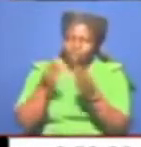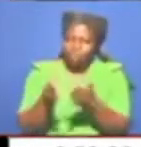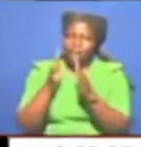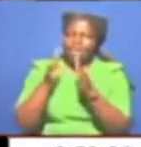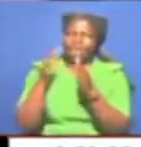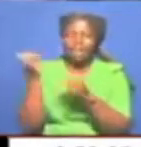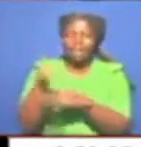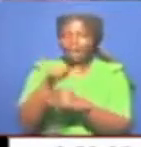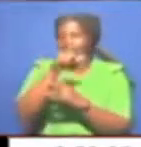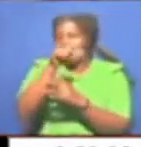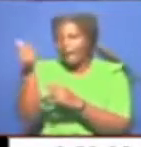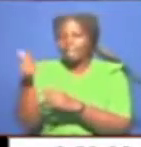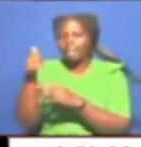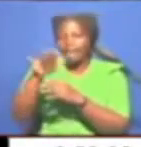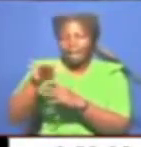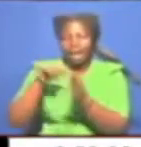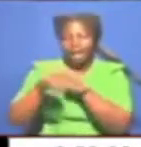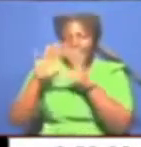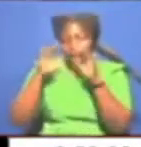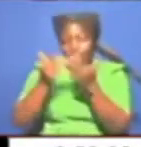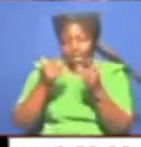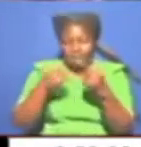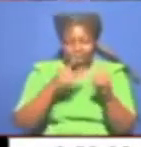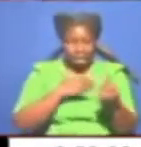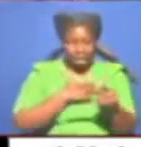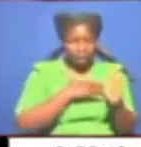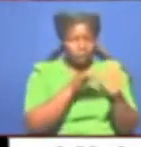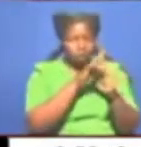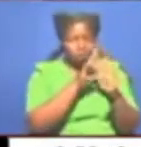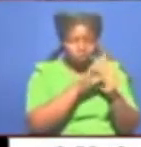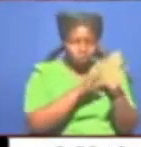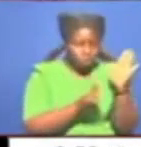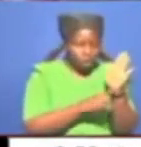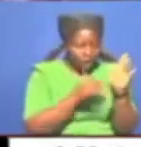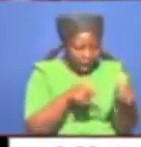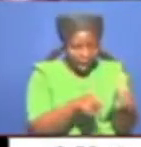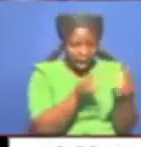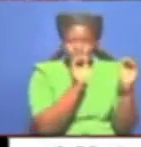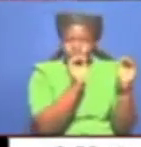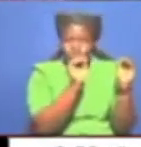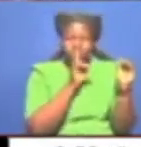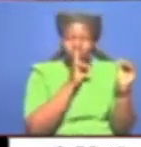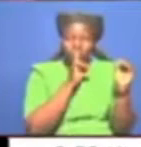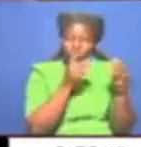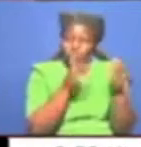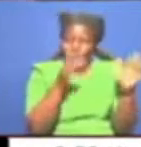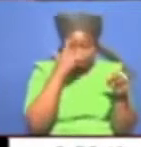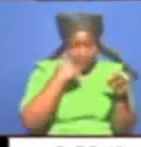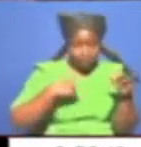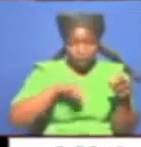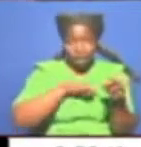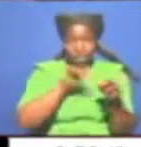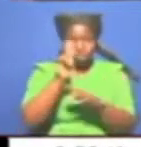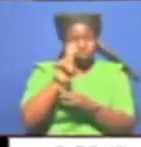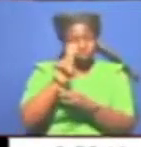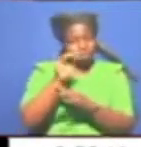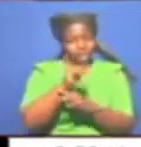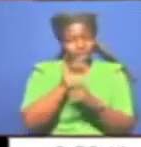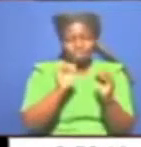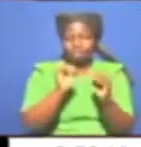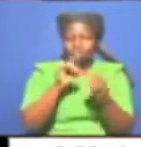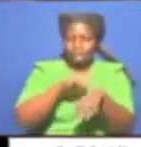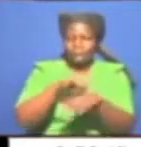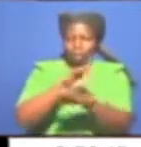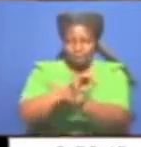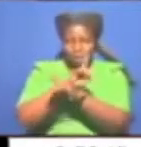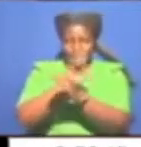not permitted by our rules. Therefore, it is not open to us to use it in the defense of the Constitution. We have to use